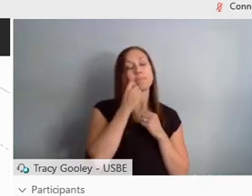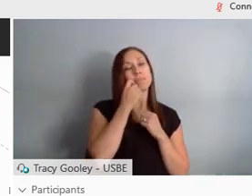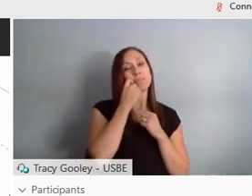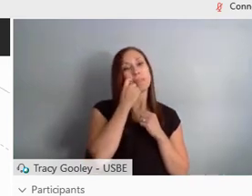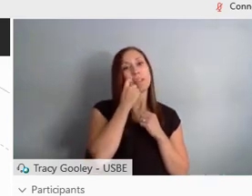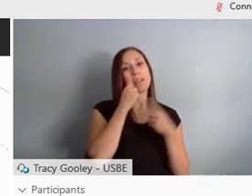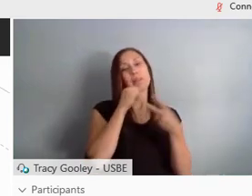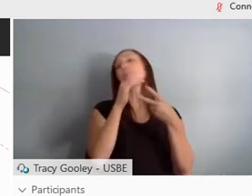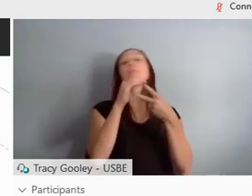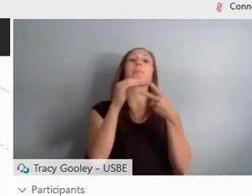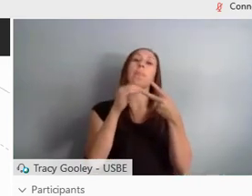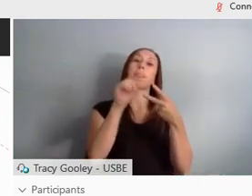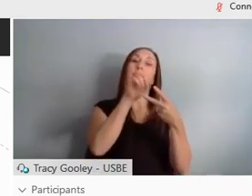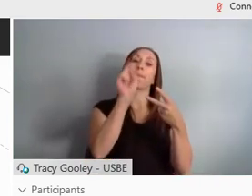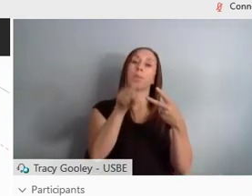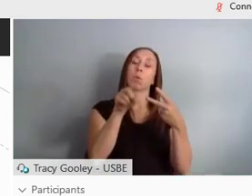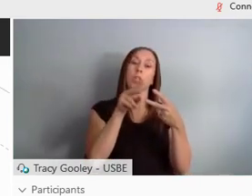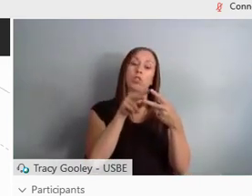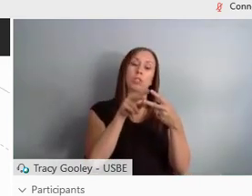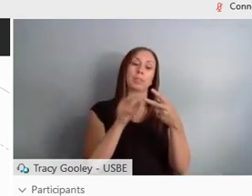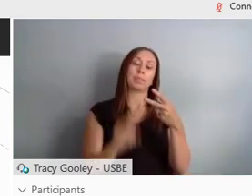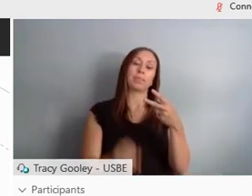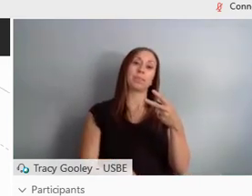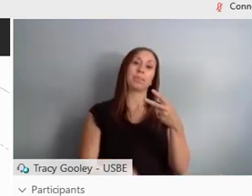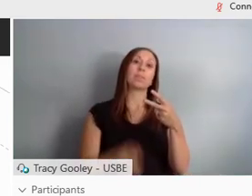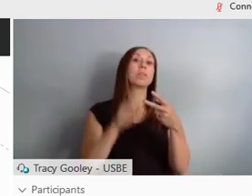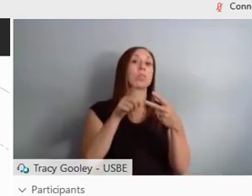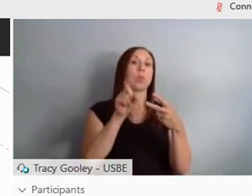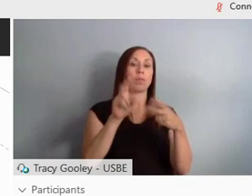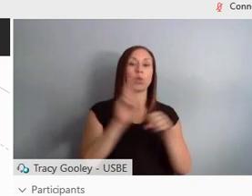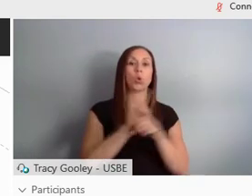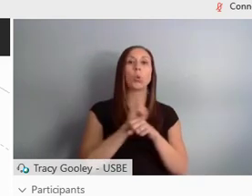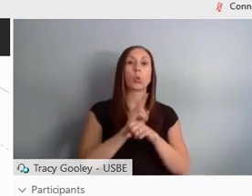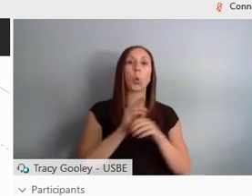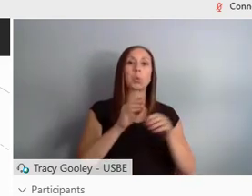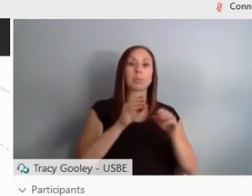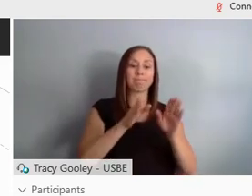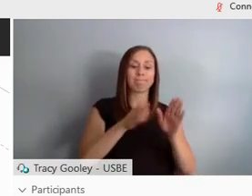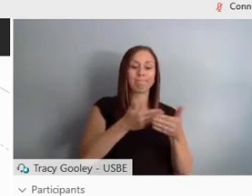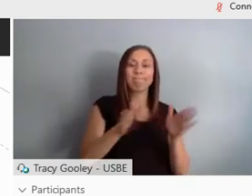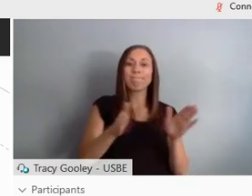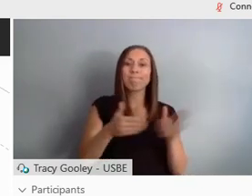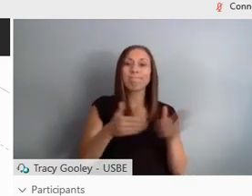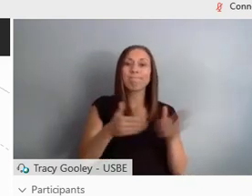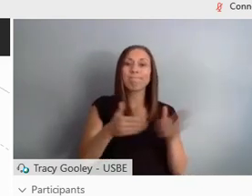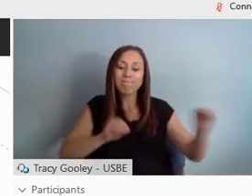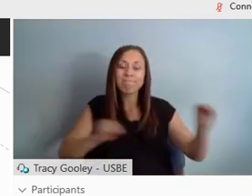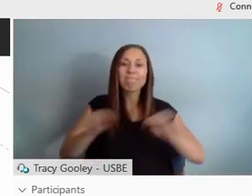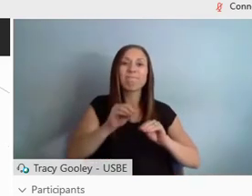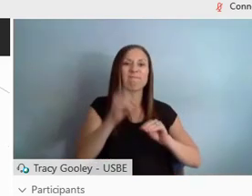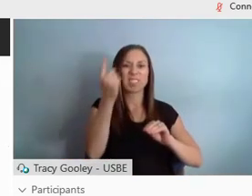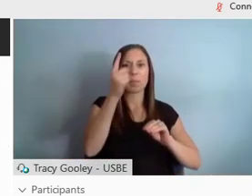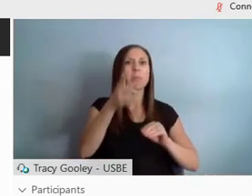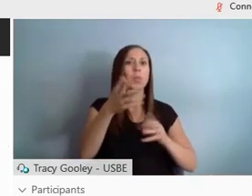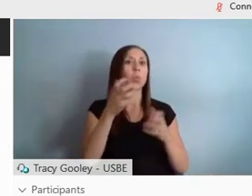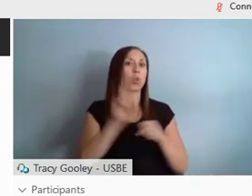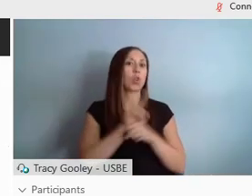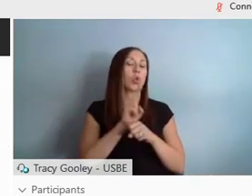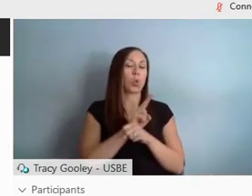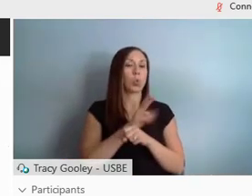2 questions are ones where you are going to use those manipulatives that we talked about at the beginning of the